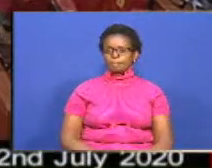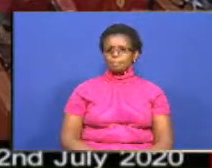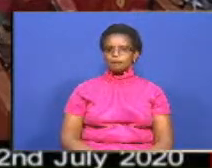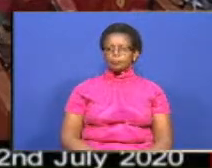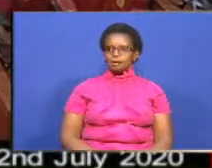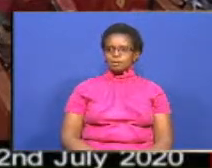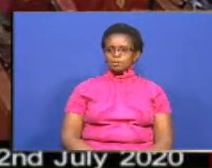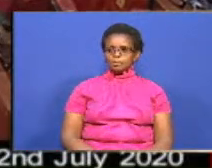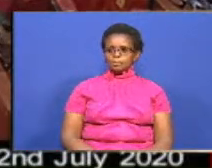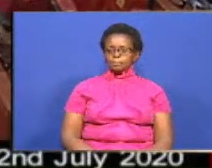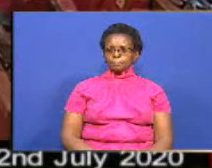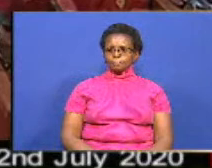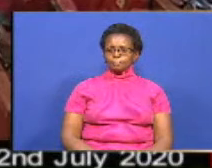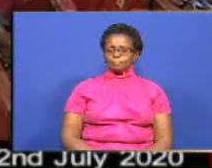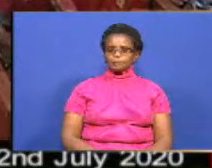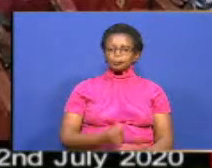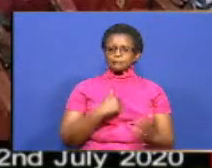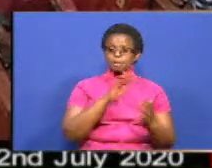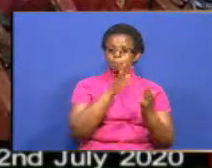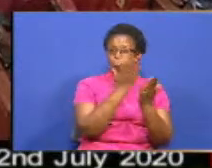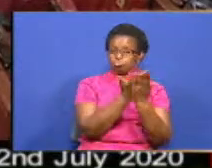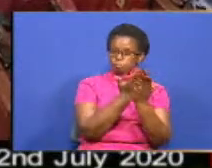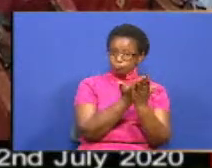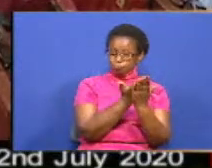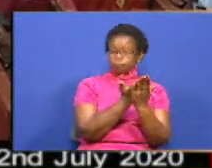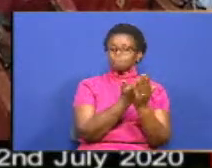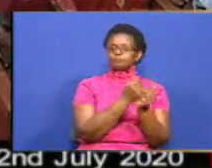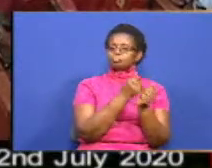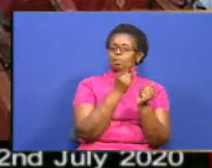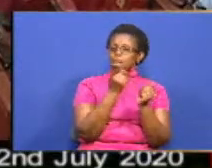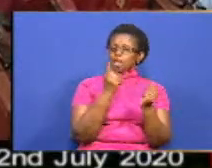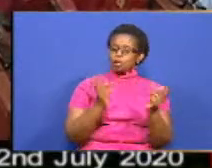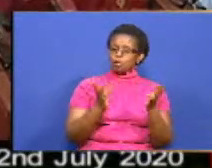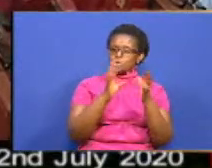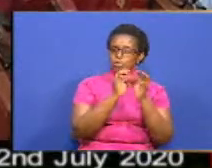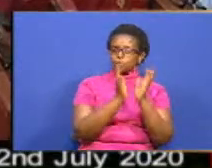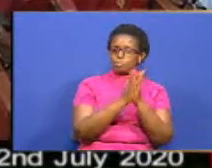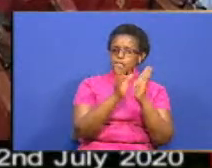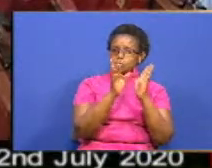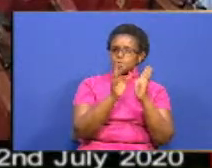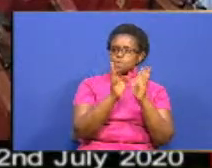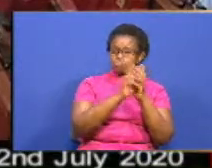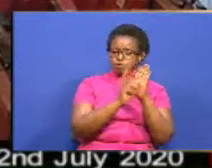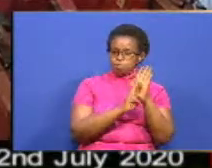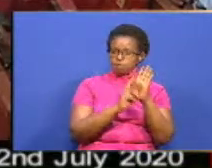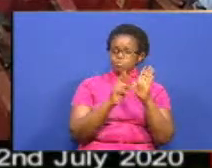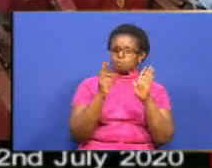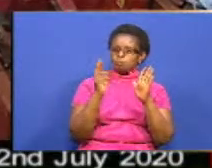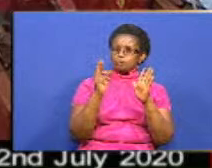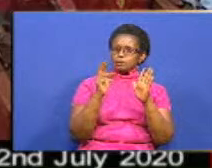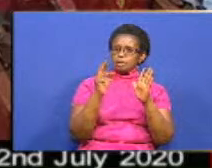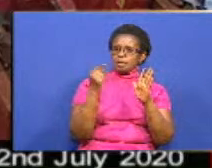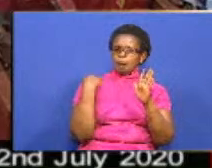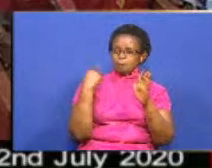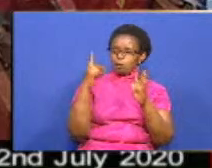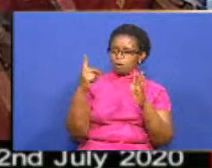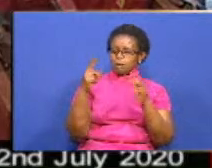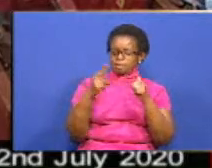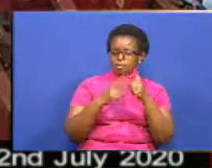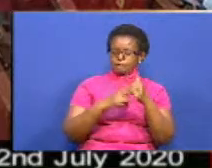Mr. Speaker, sir, I beg to move that pursuant to the provisions of Standing Orders, Order number